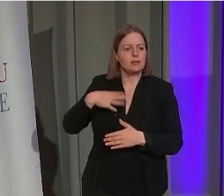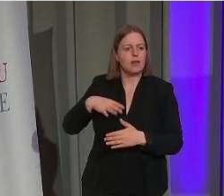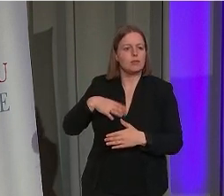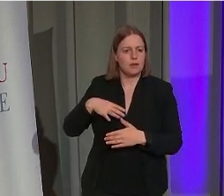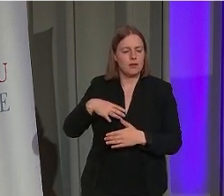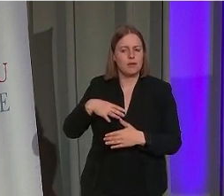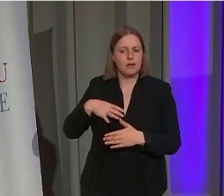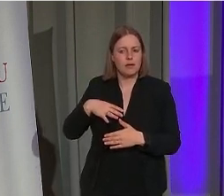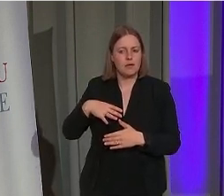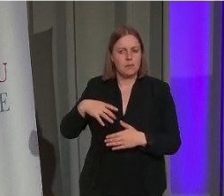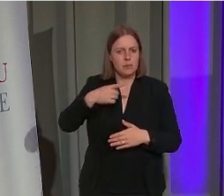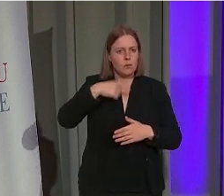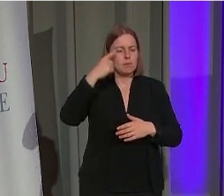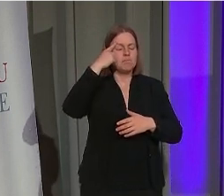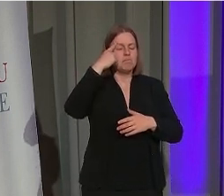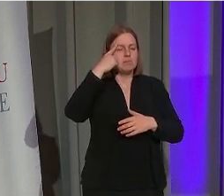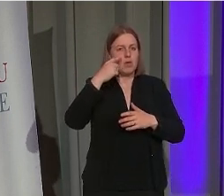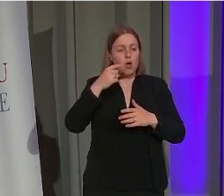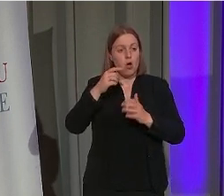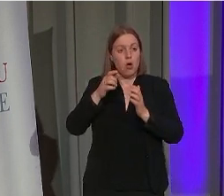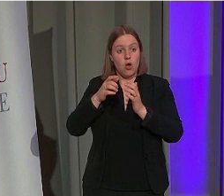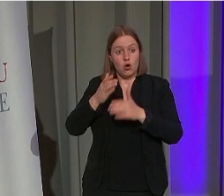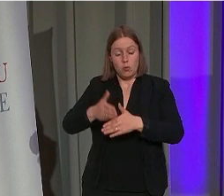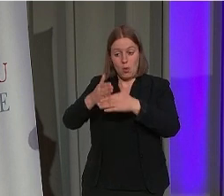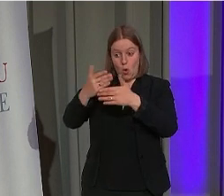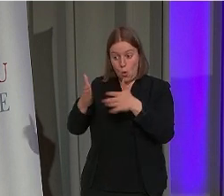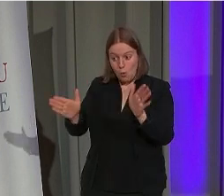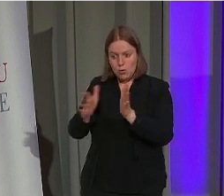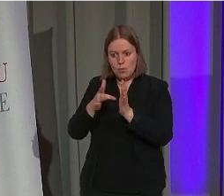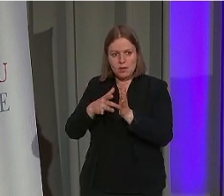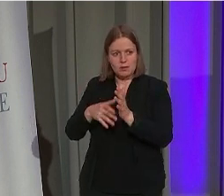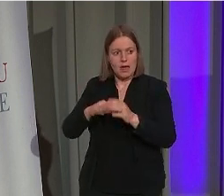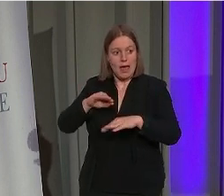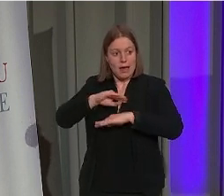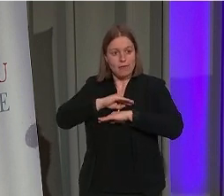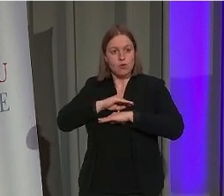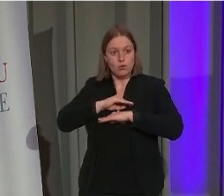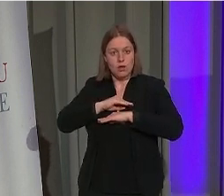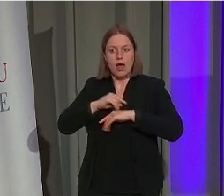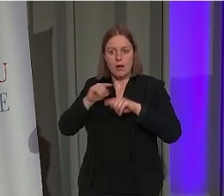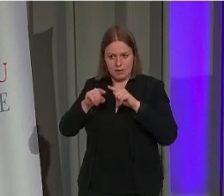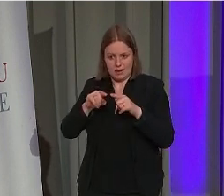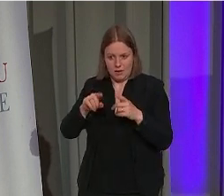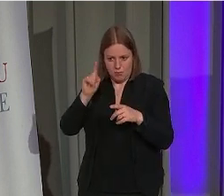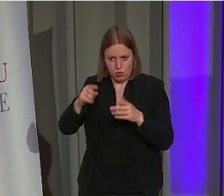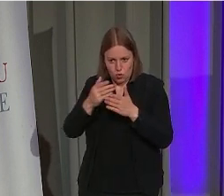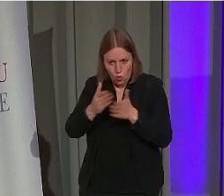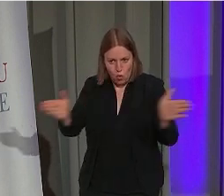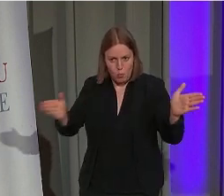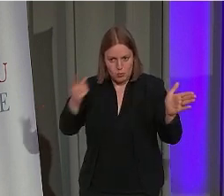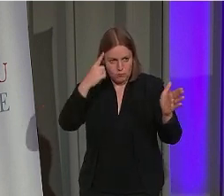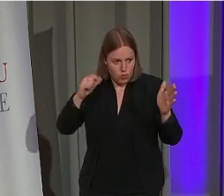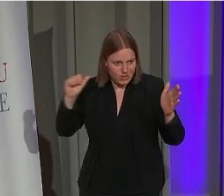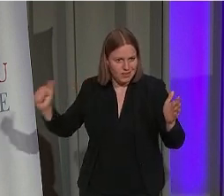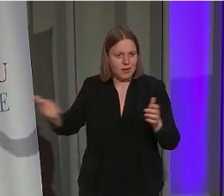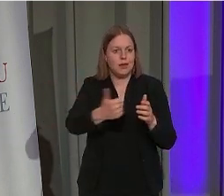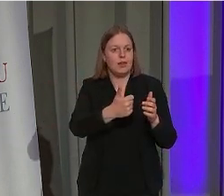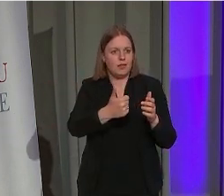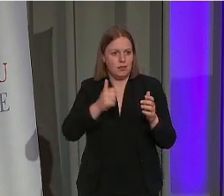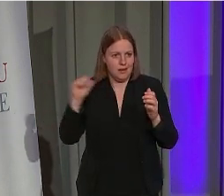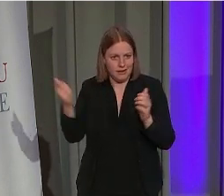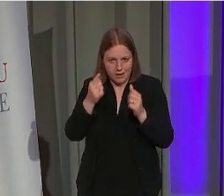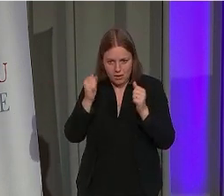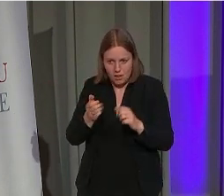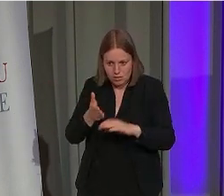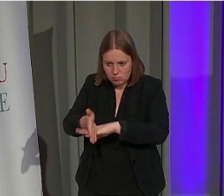And if the building is made accessible because of its heritage value, it should be made accessible